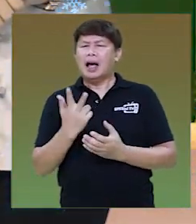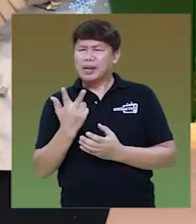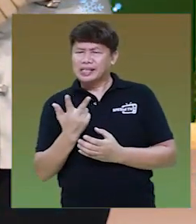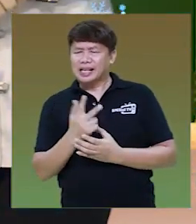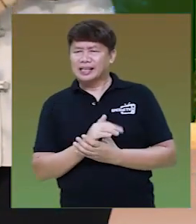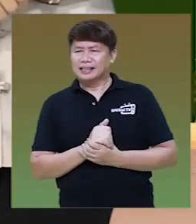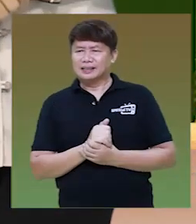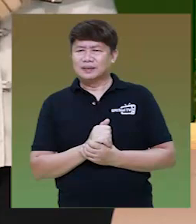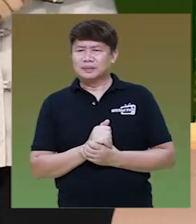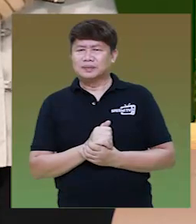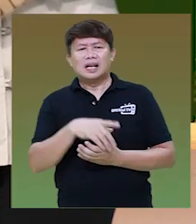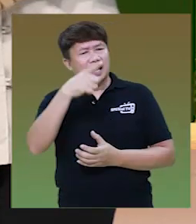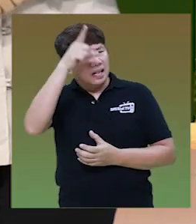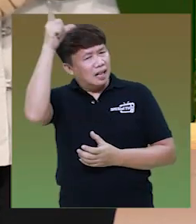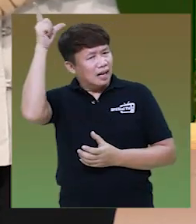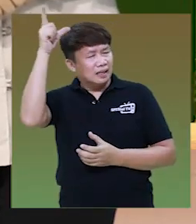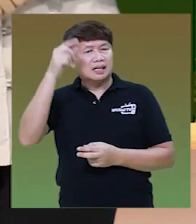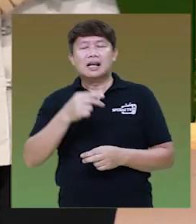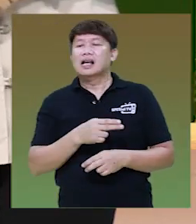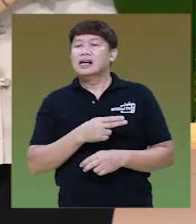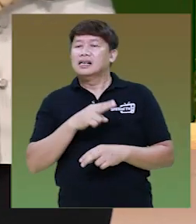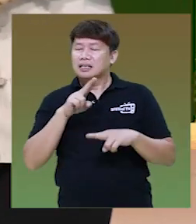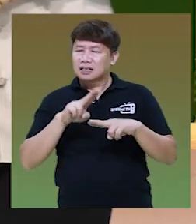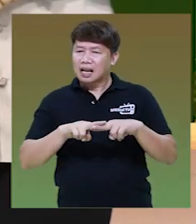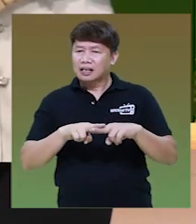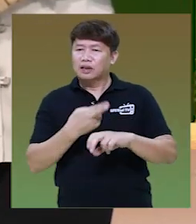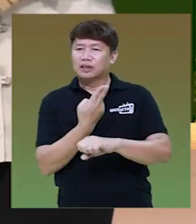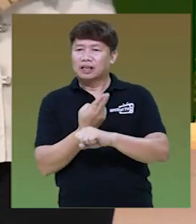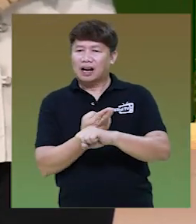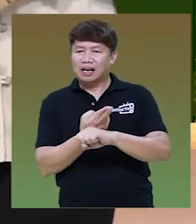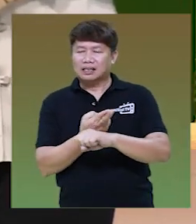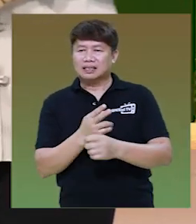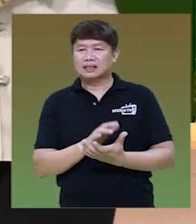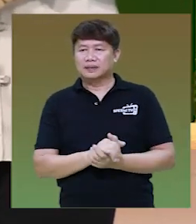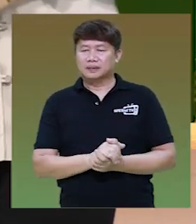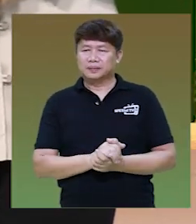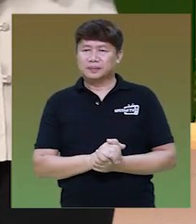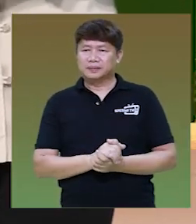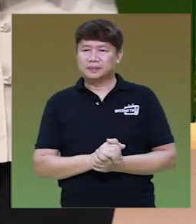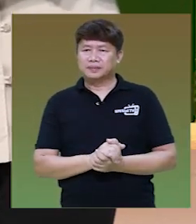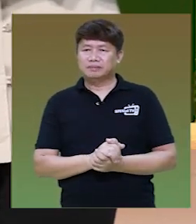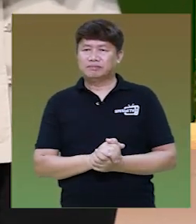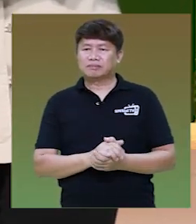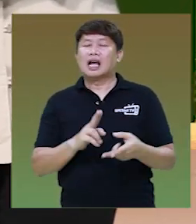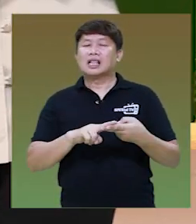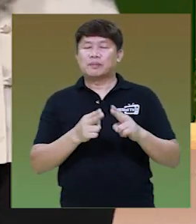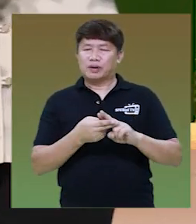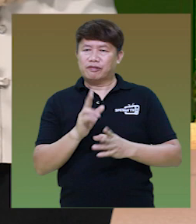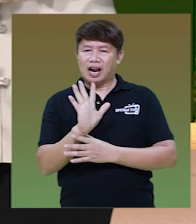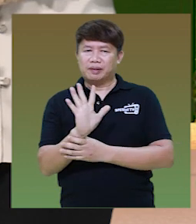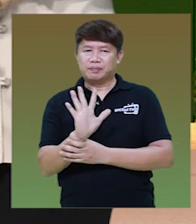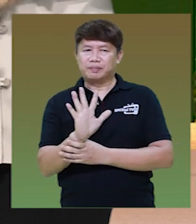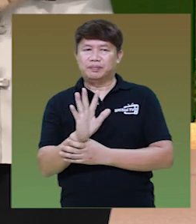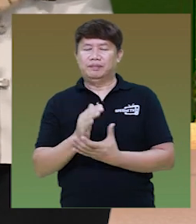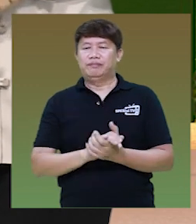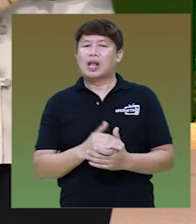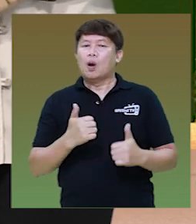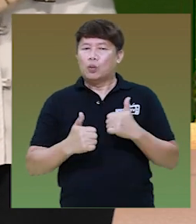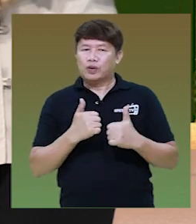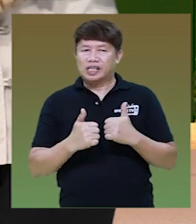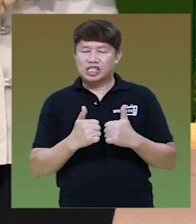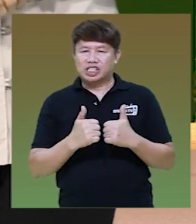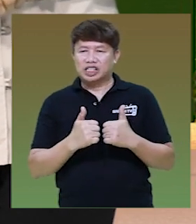Amazing! The lions sat on the rocks. Number 5.